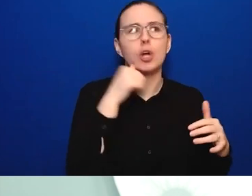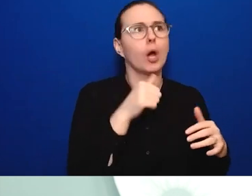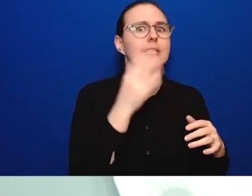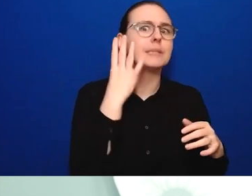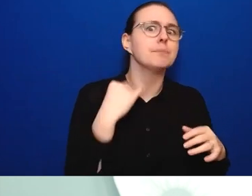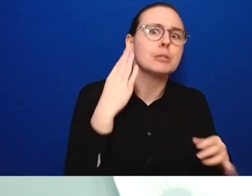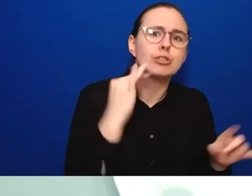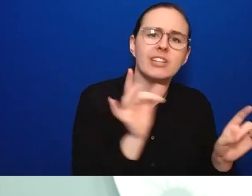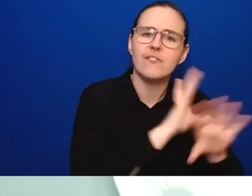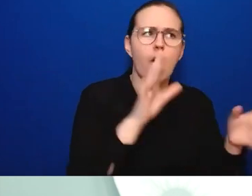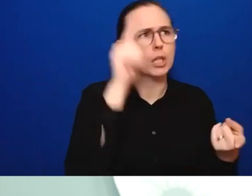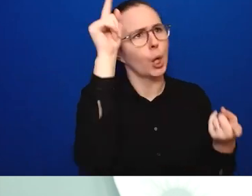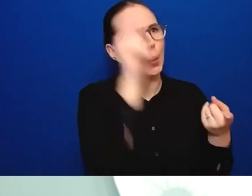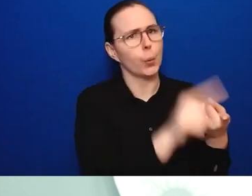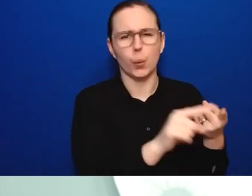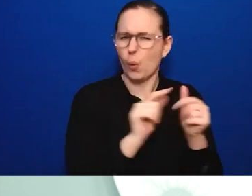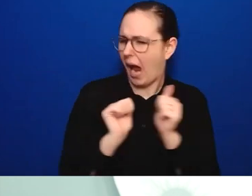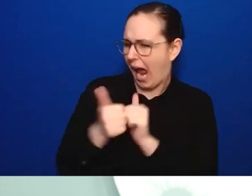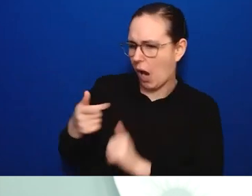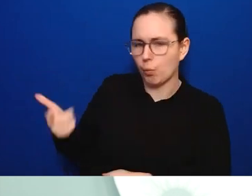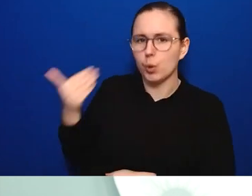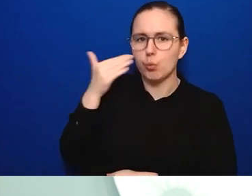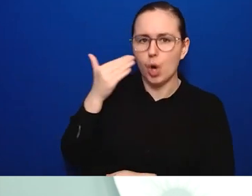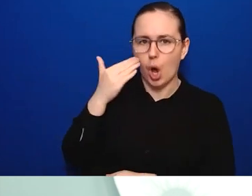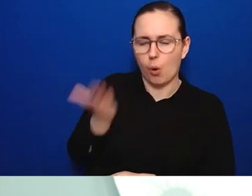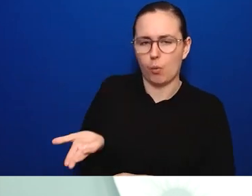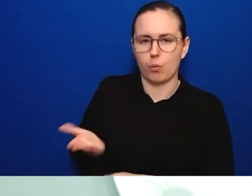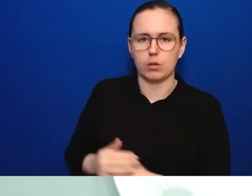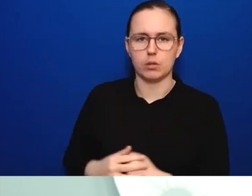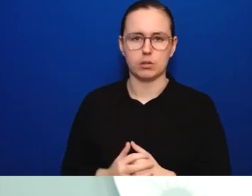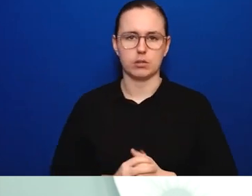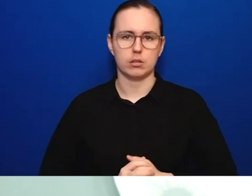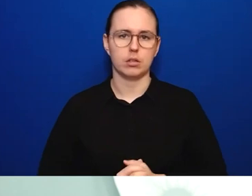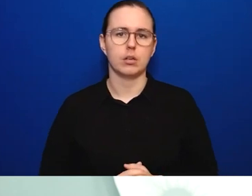violence? Ah, thanks for the question.